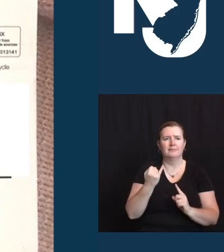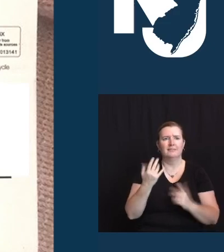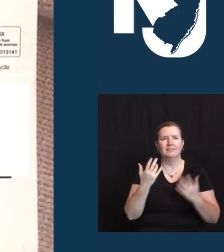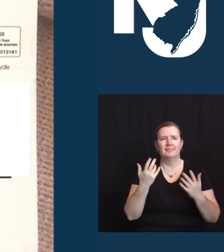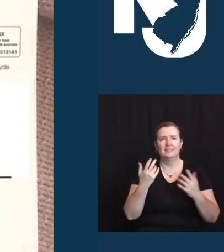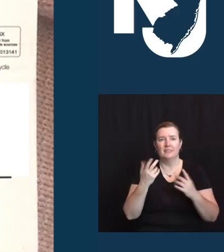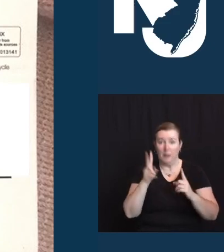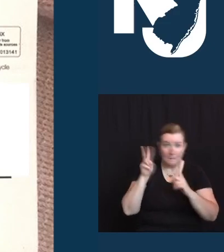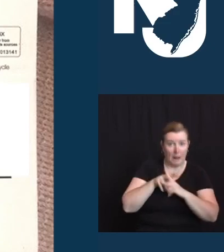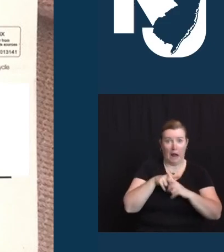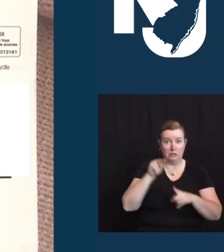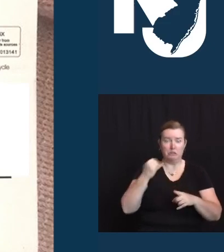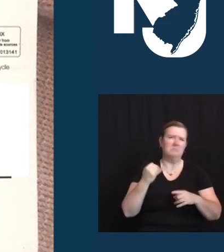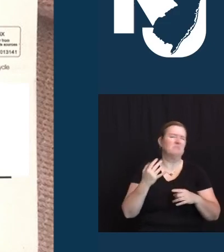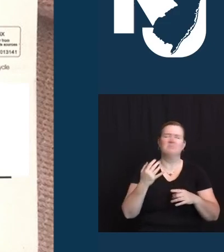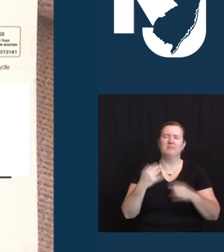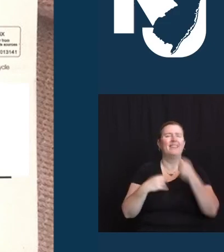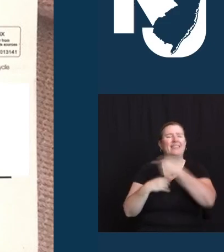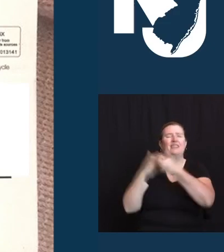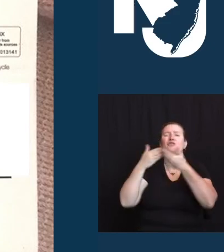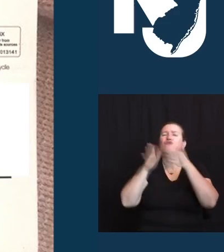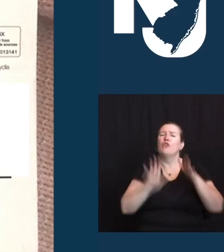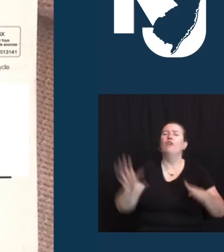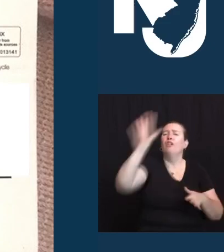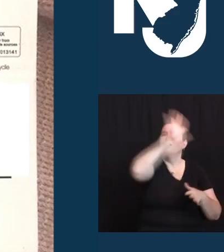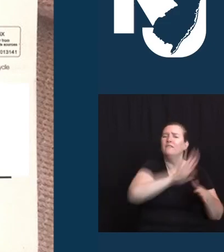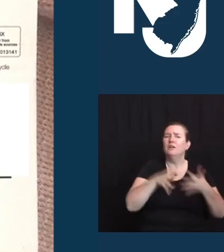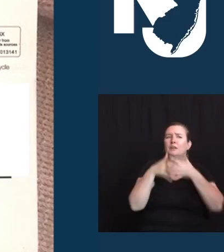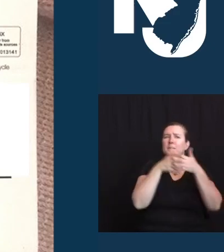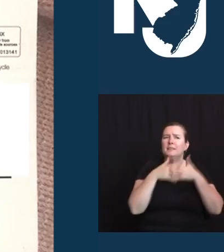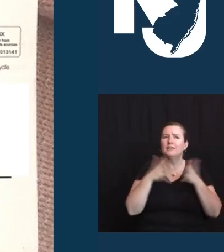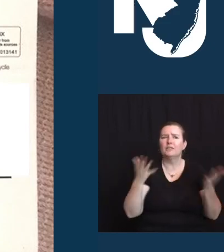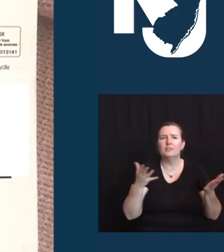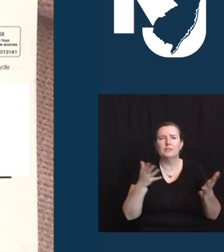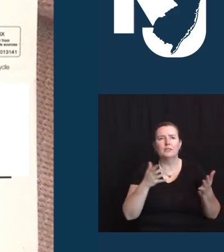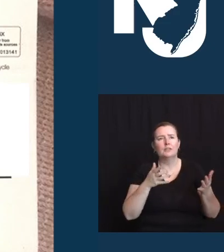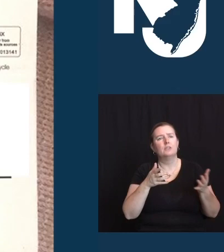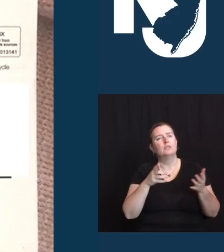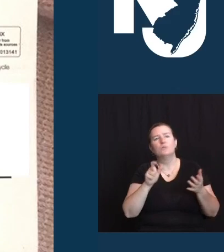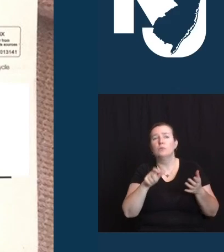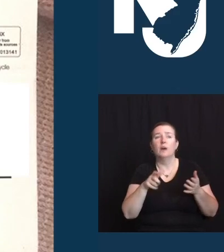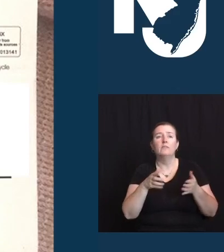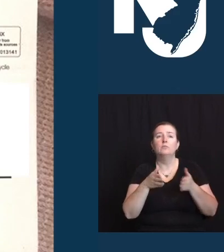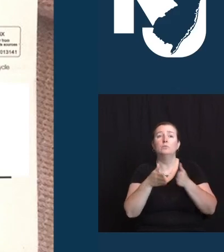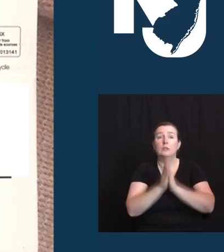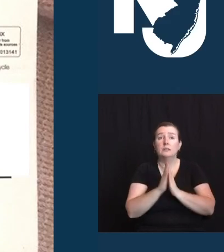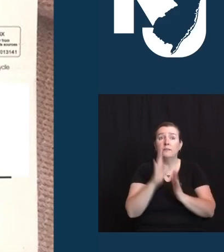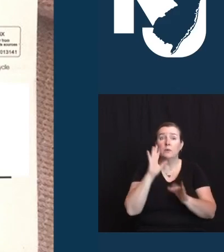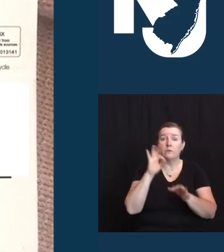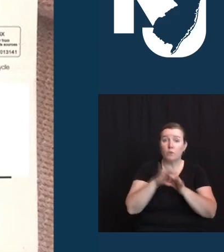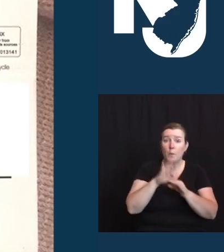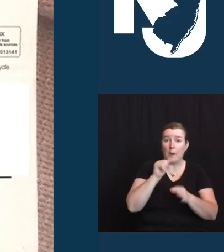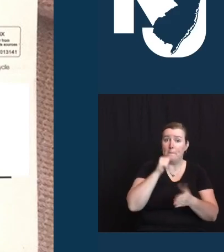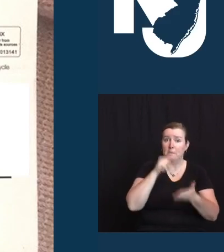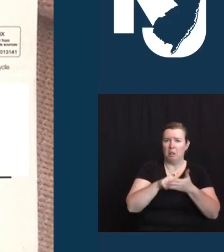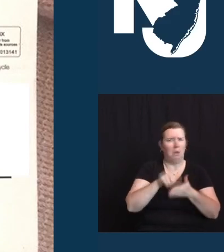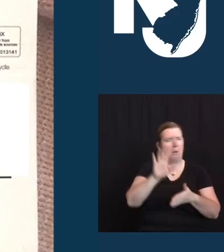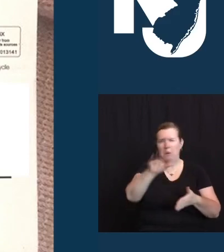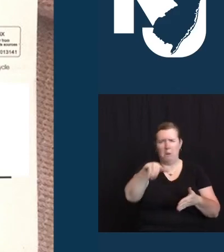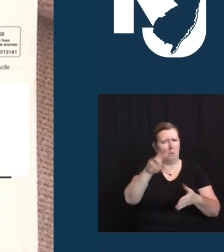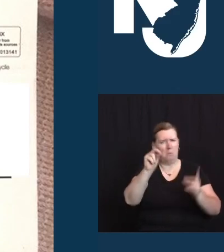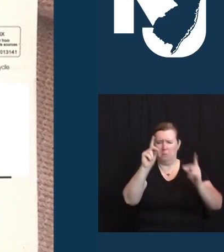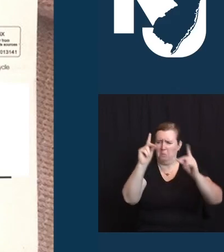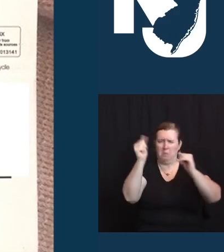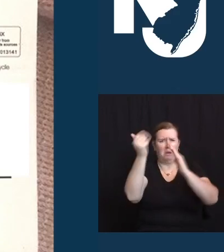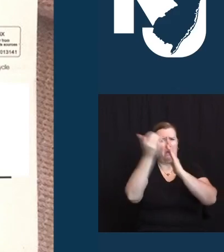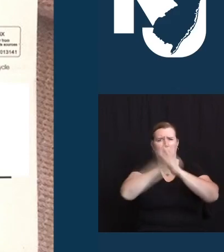points. First, you do not need to request a vote-by-mail ballot. One will be sent directly to you, assuming